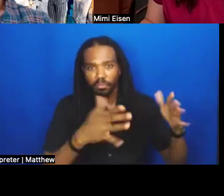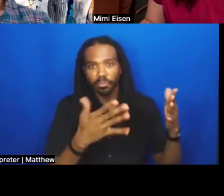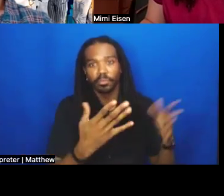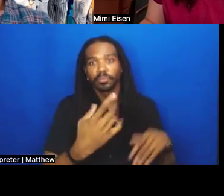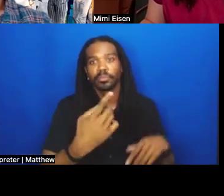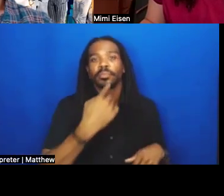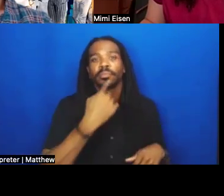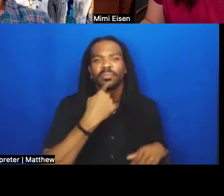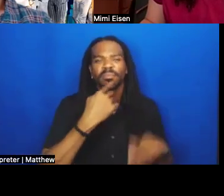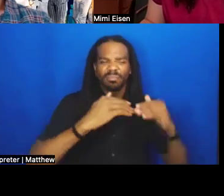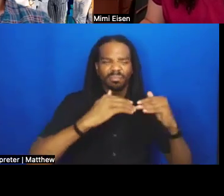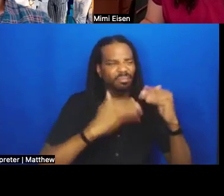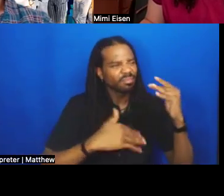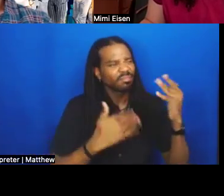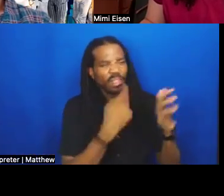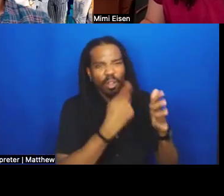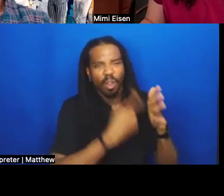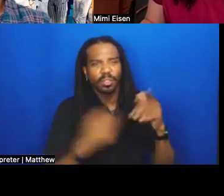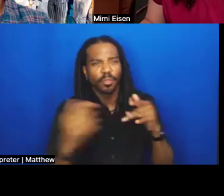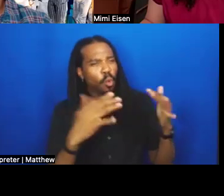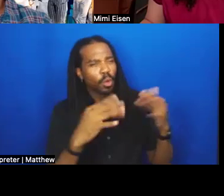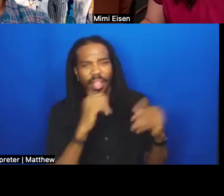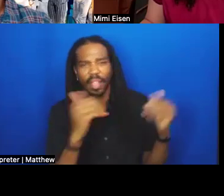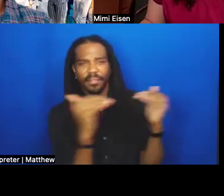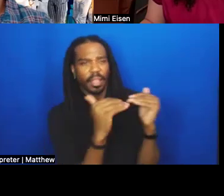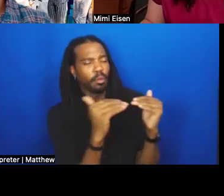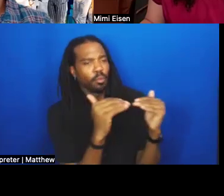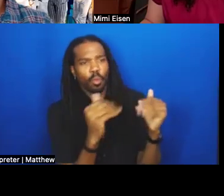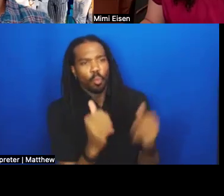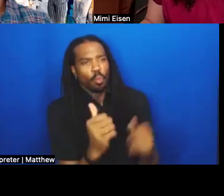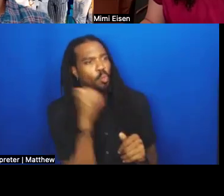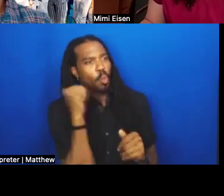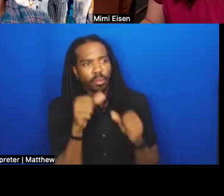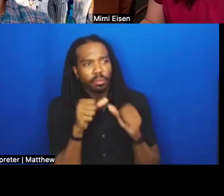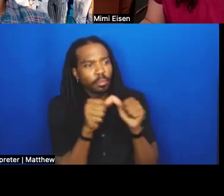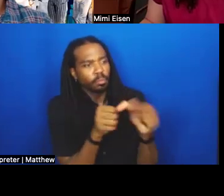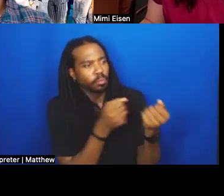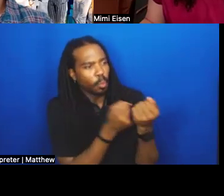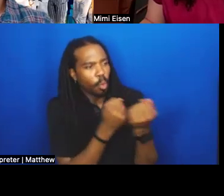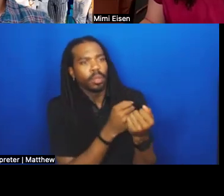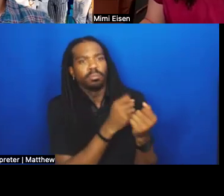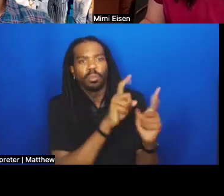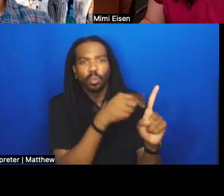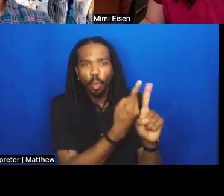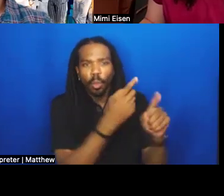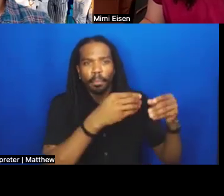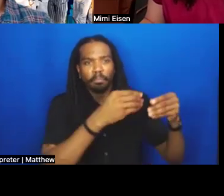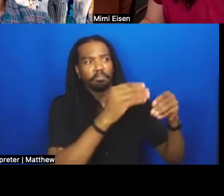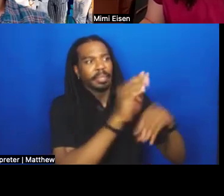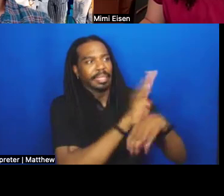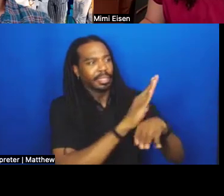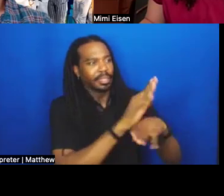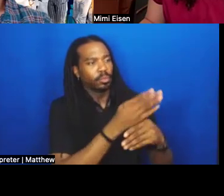out against the enemy and we will not be eaten up by monopolizers and forestallers." And then days later, some of them threw more